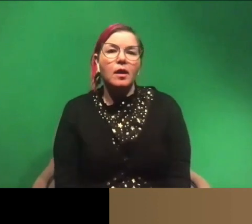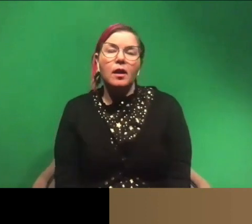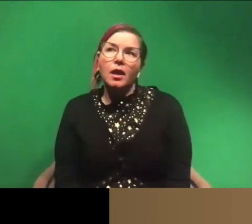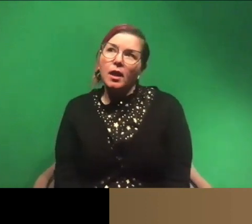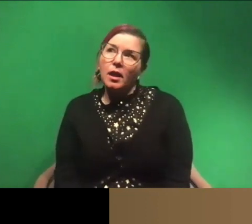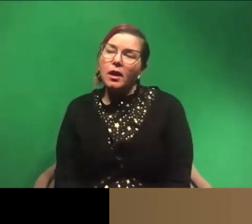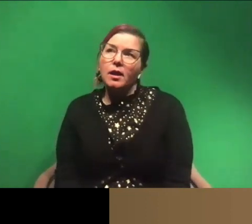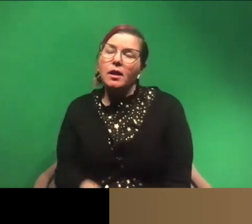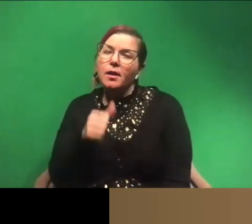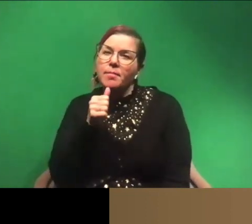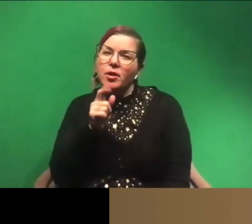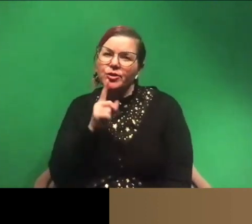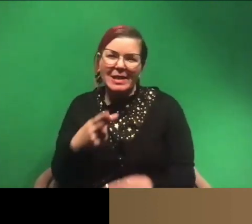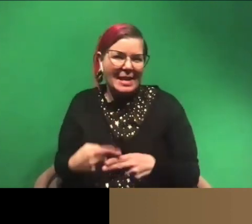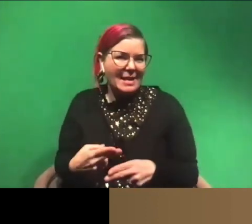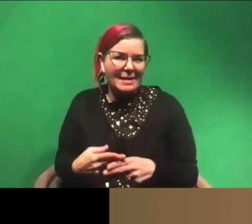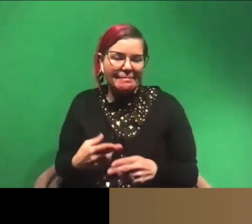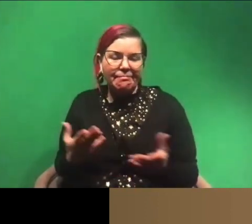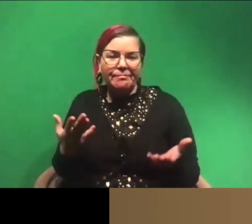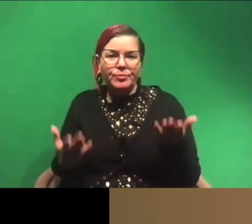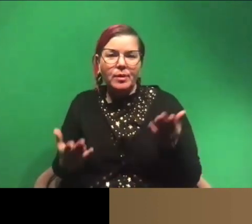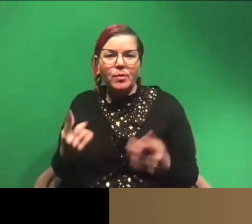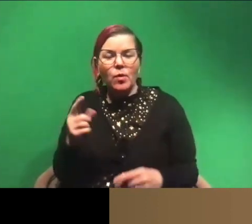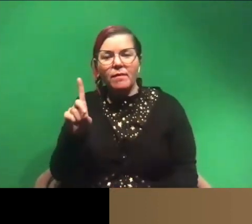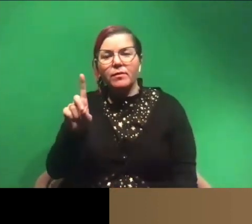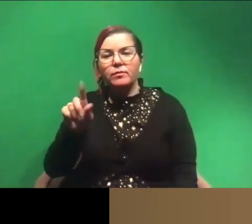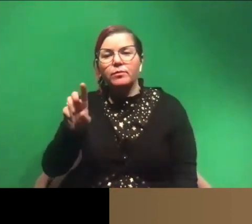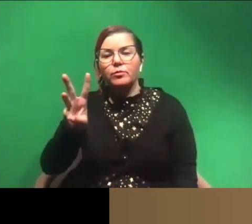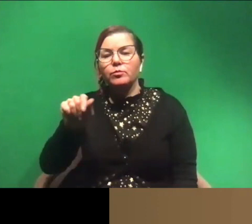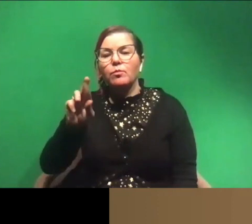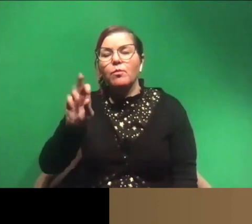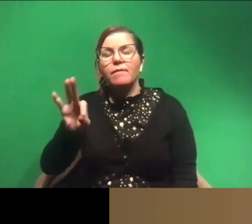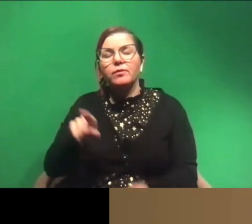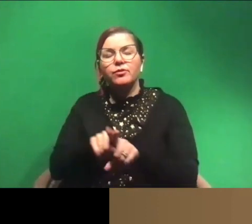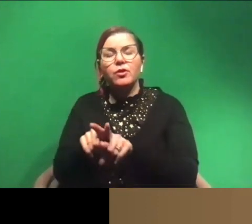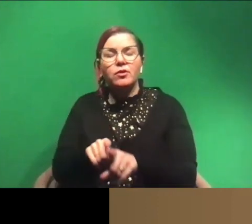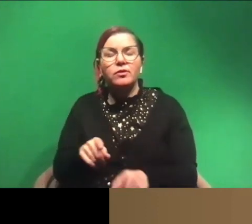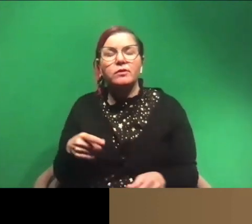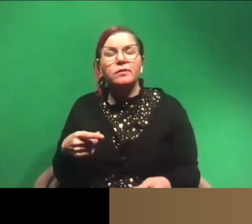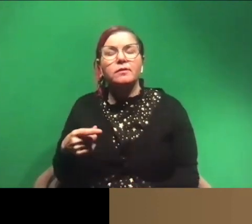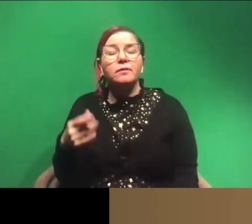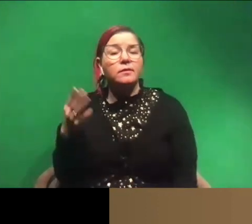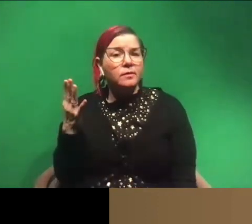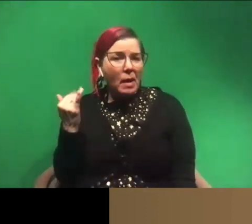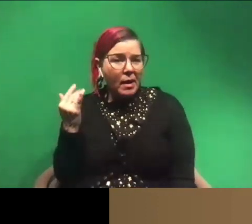I'm not sure what the name would be, but it's probably one of the dwarf stars. And the reason I say that is